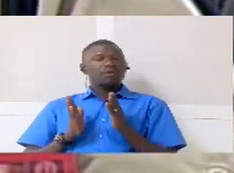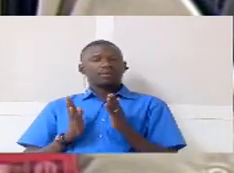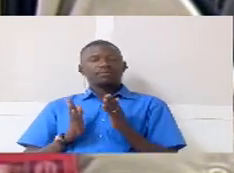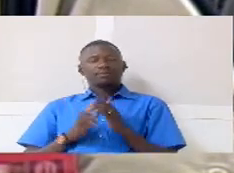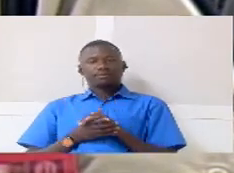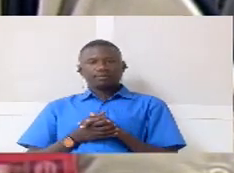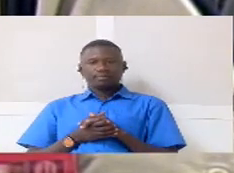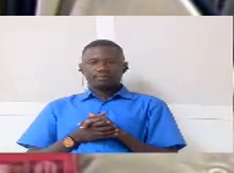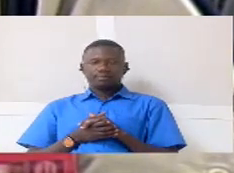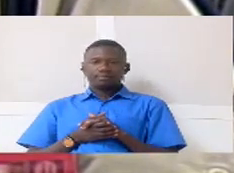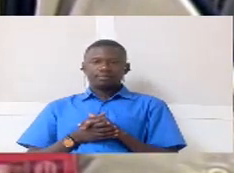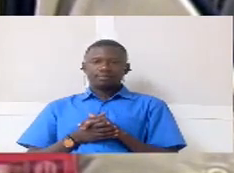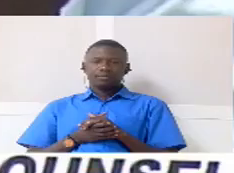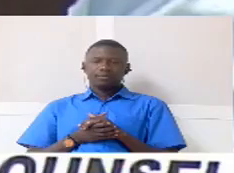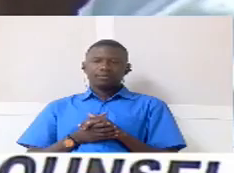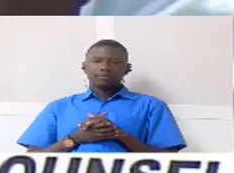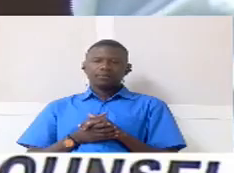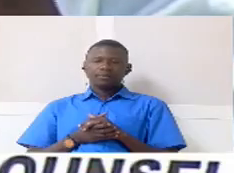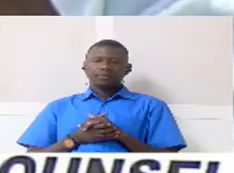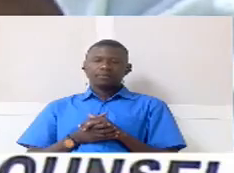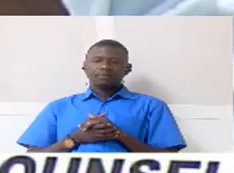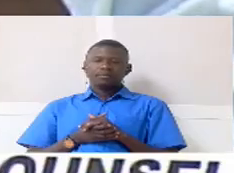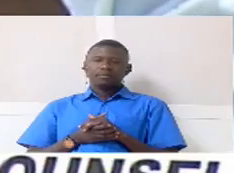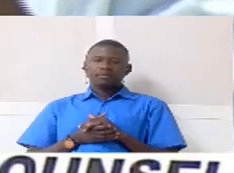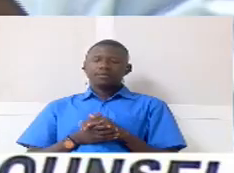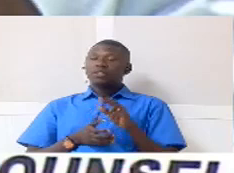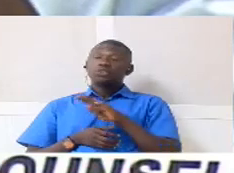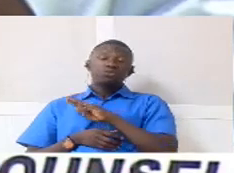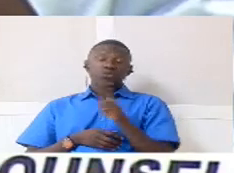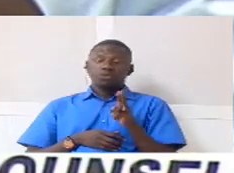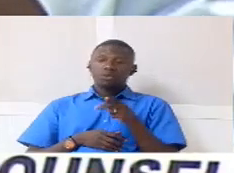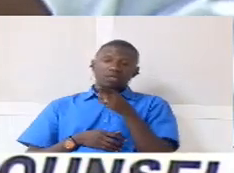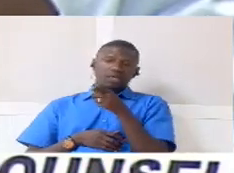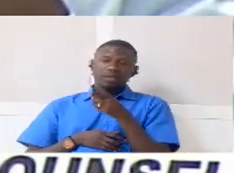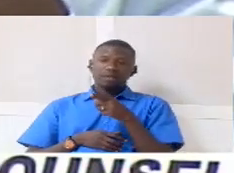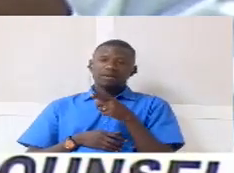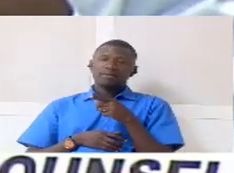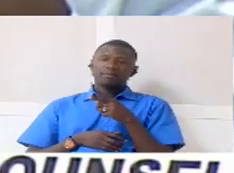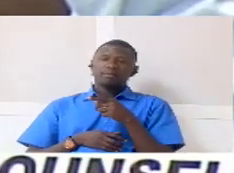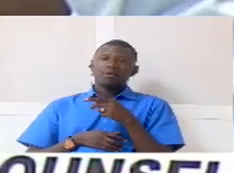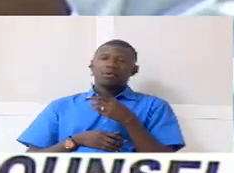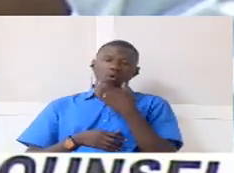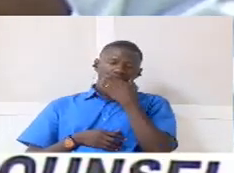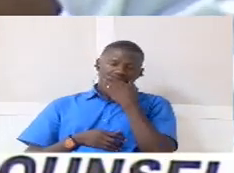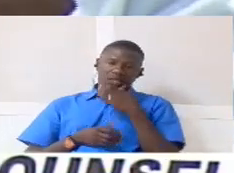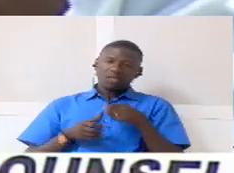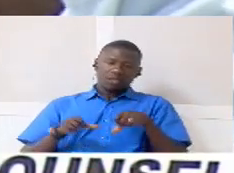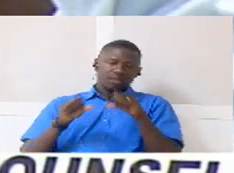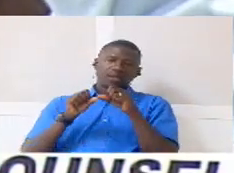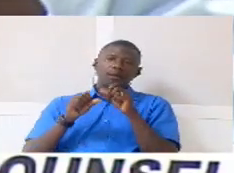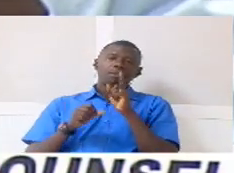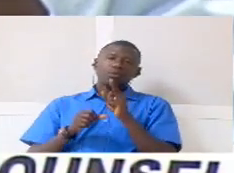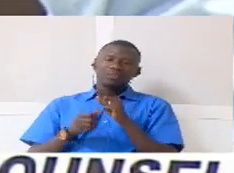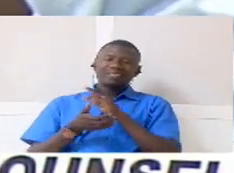not their fault, but it is quite clear that even